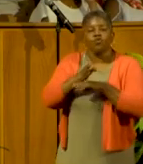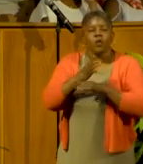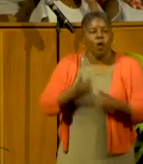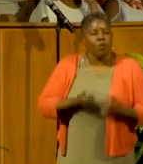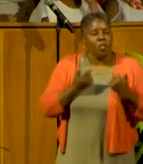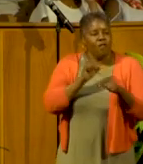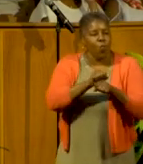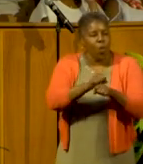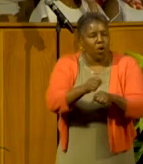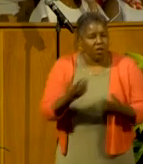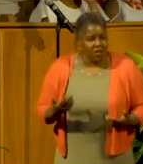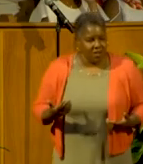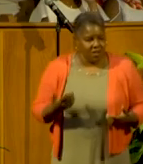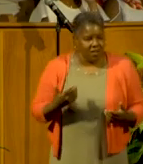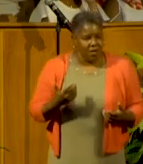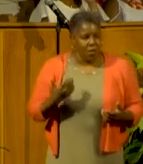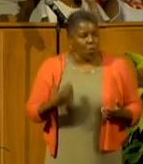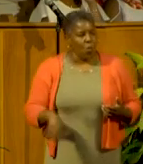life work.